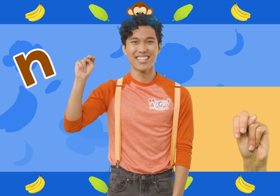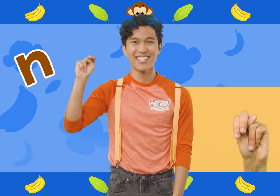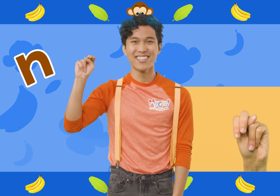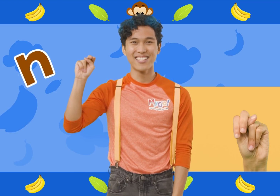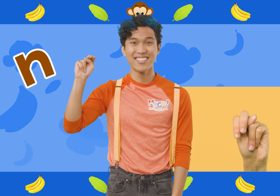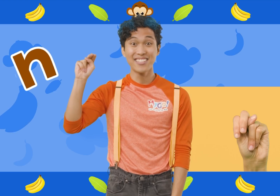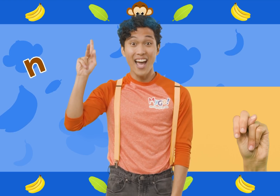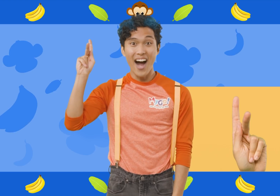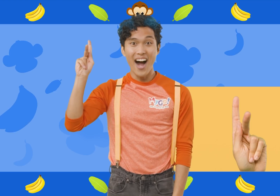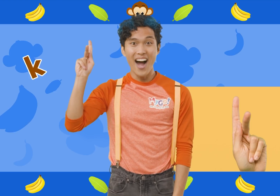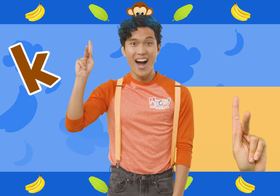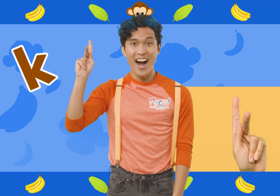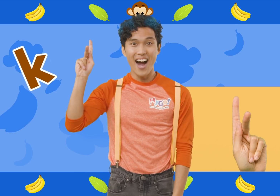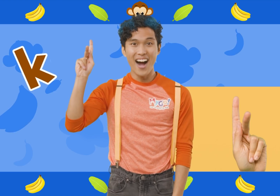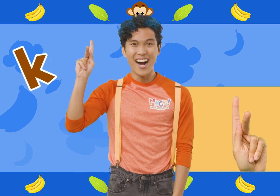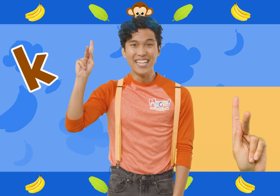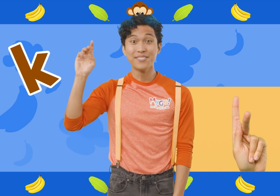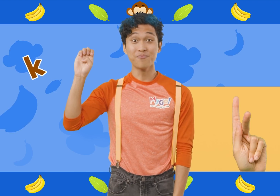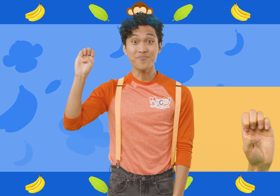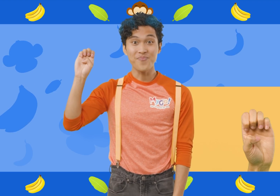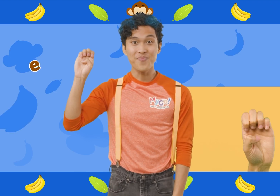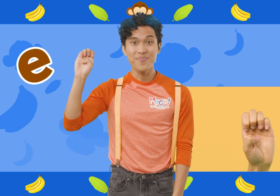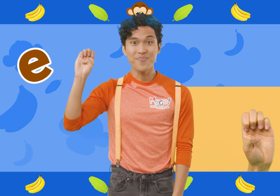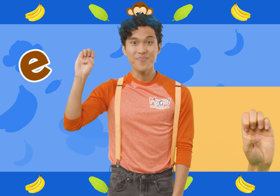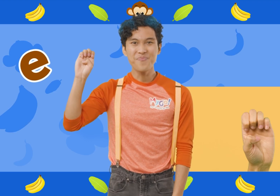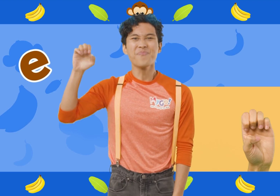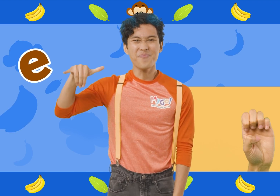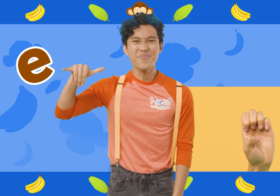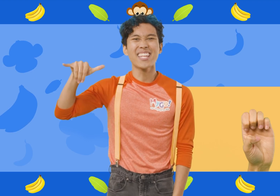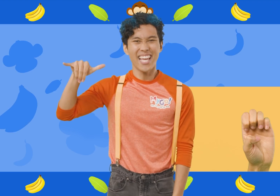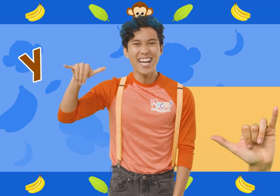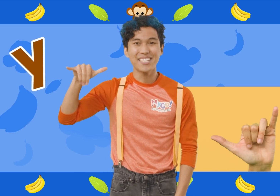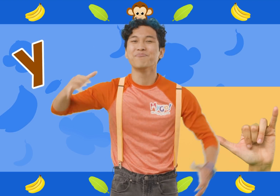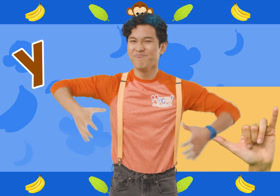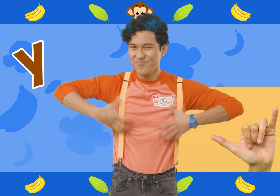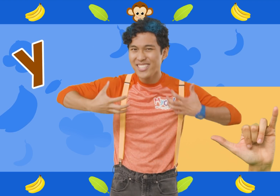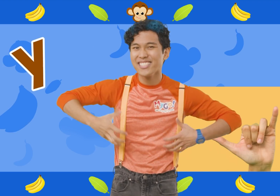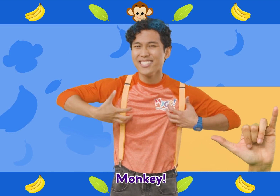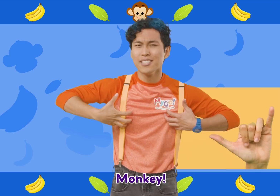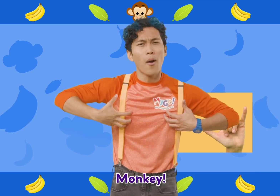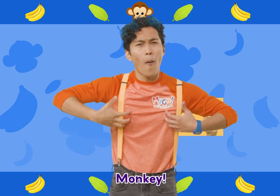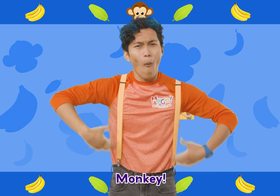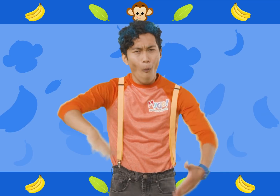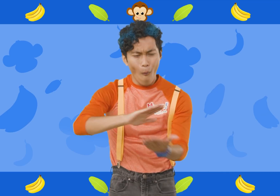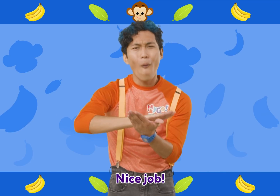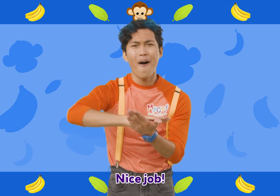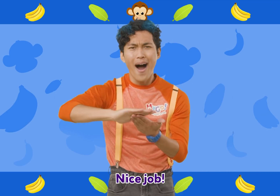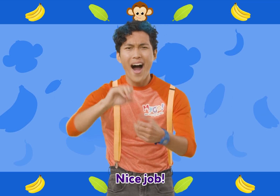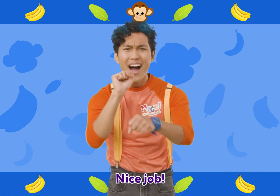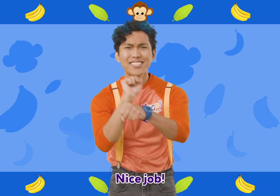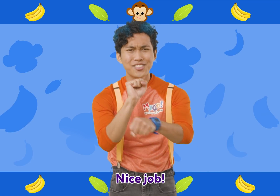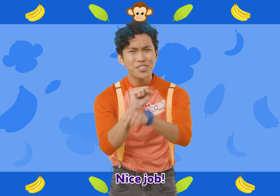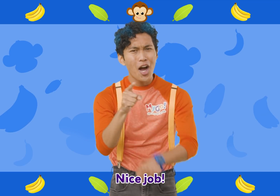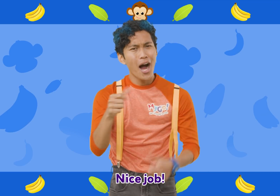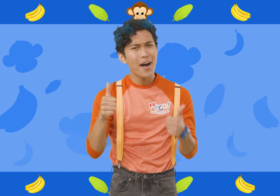N K E Y. Monkey.